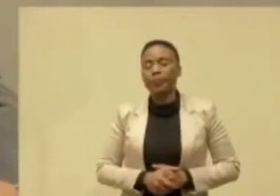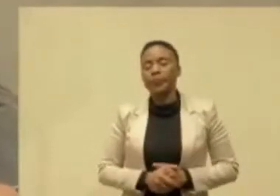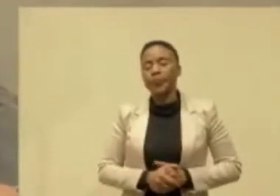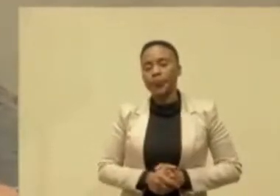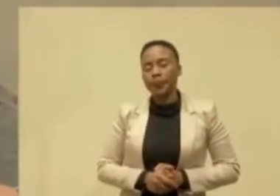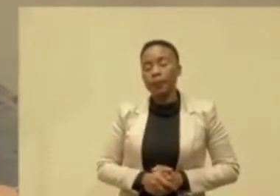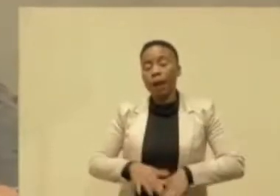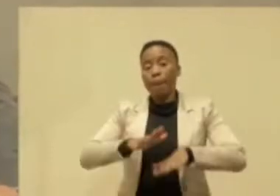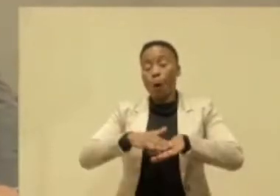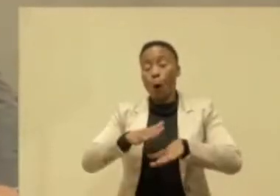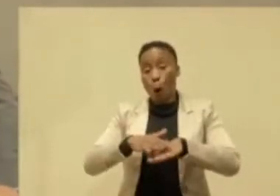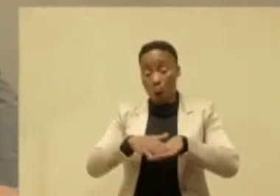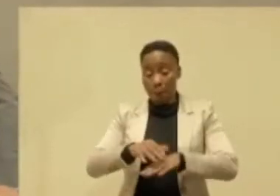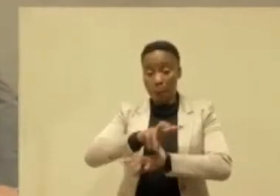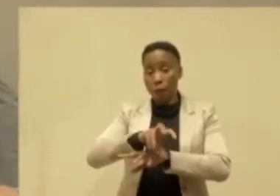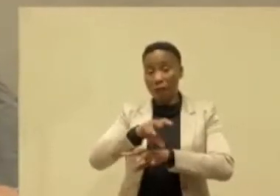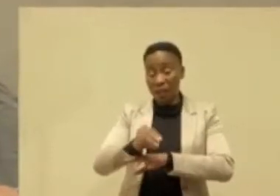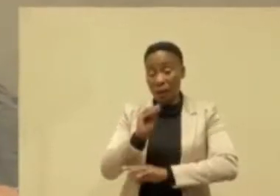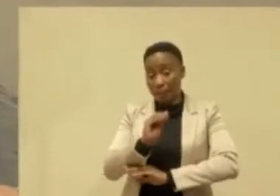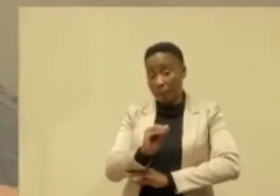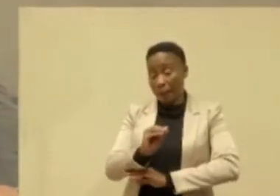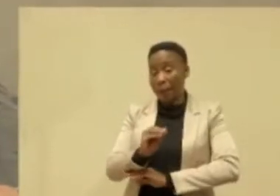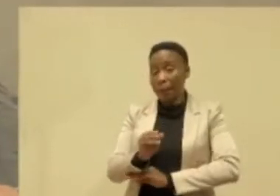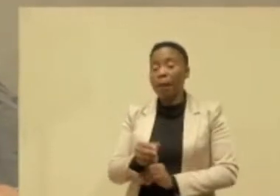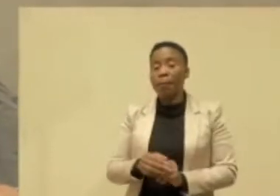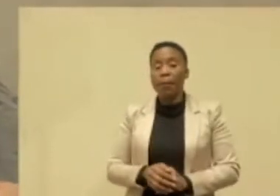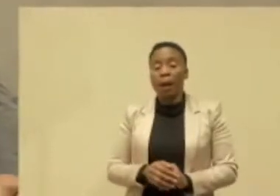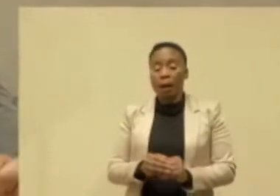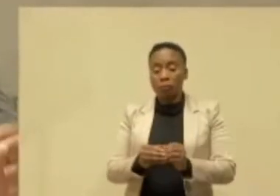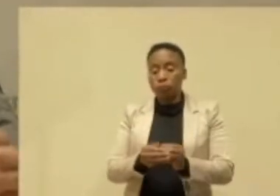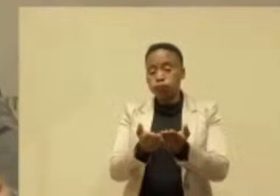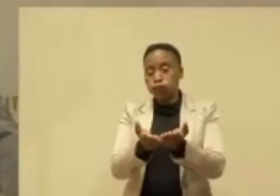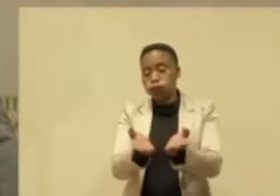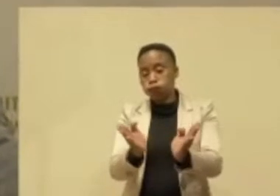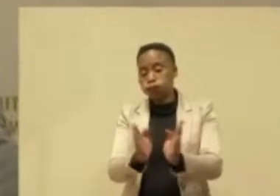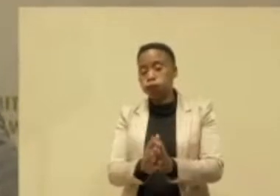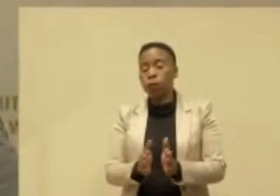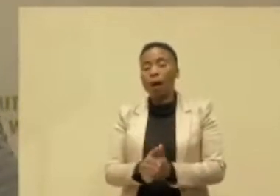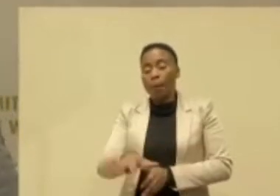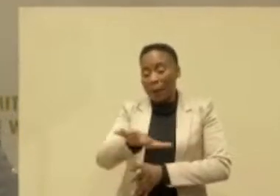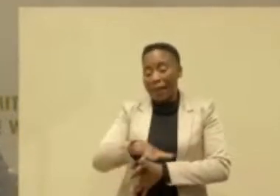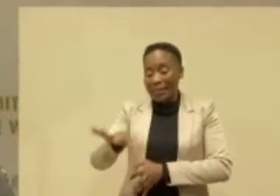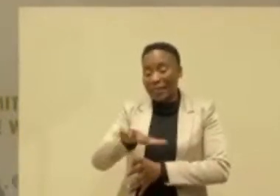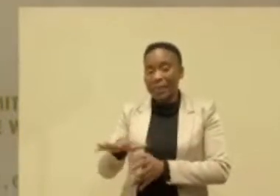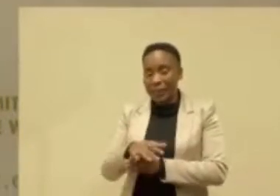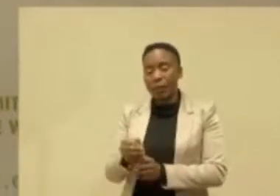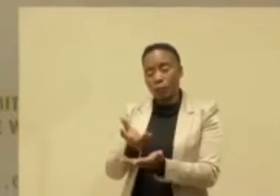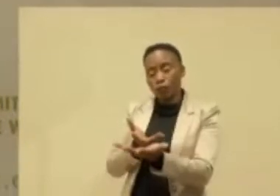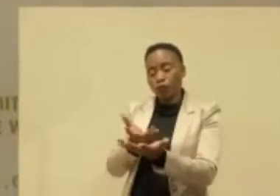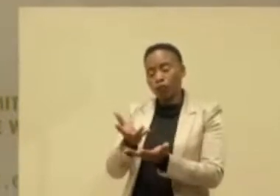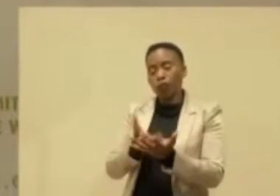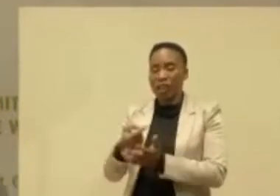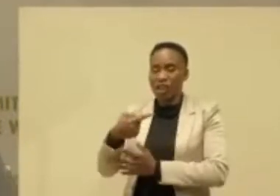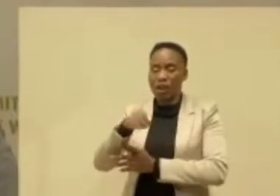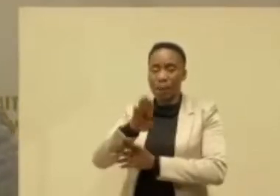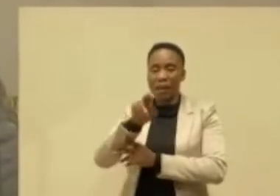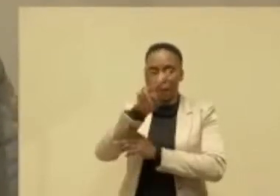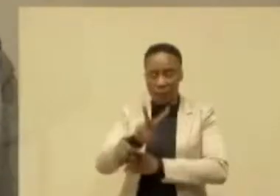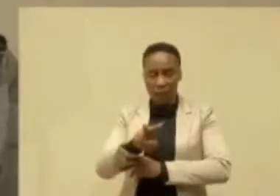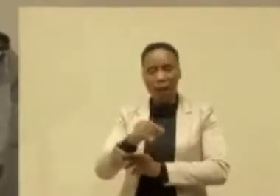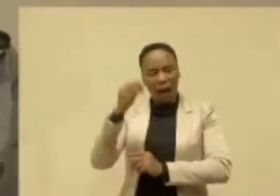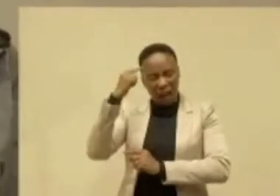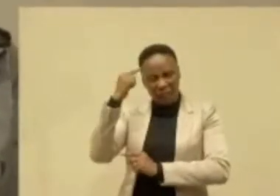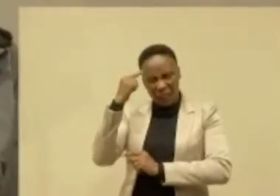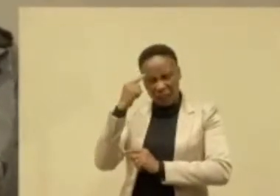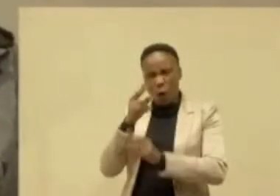furthermore the province have made available places of safety as a means of addressing gender-based violence i think honorable we lost spoke